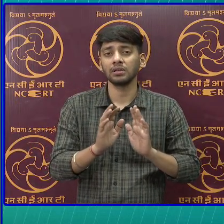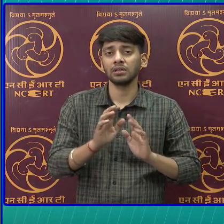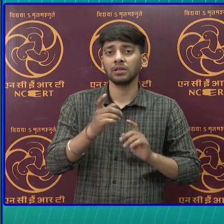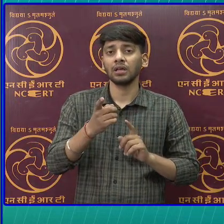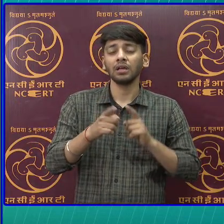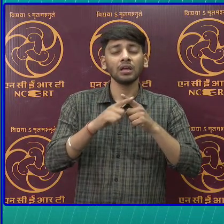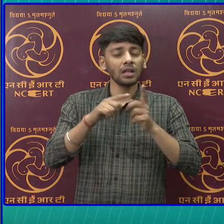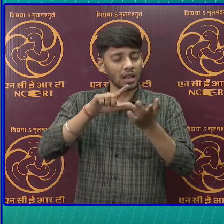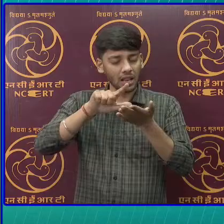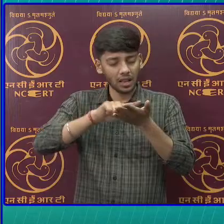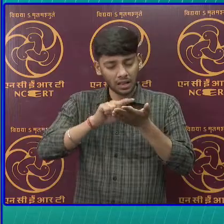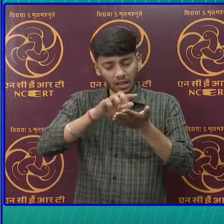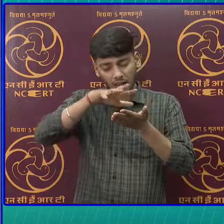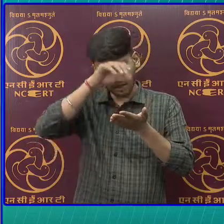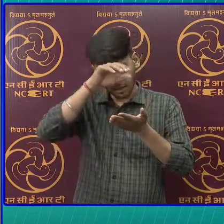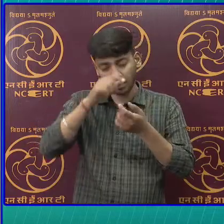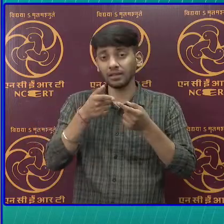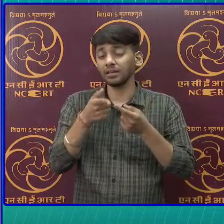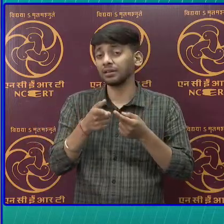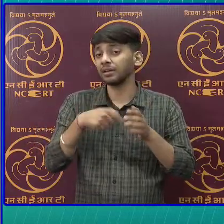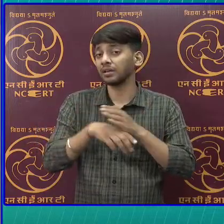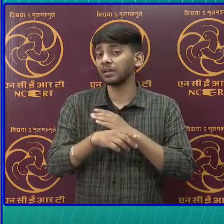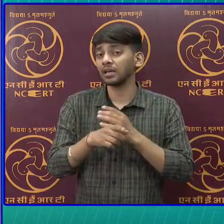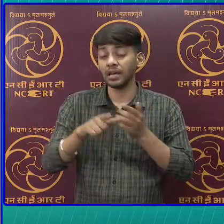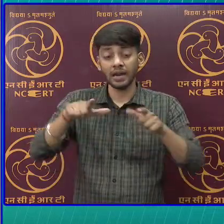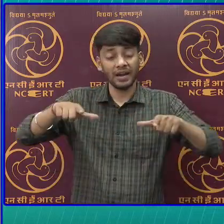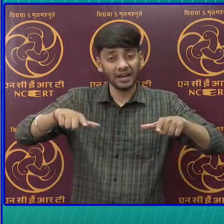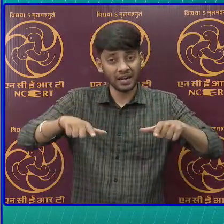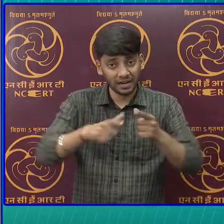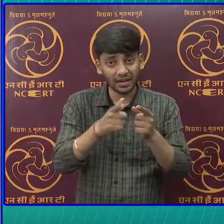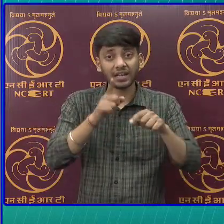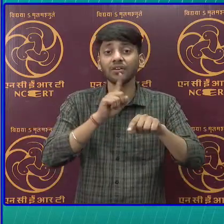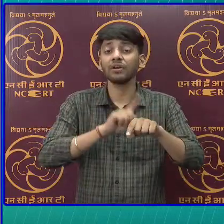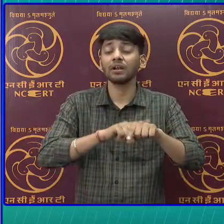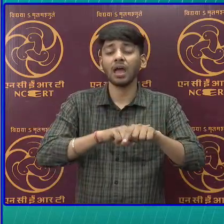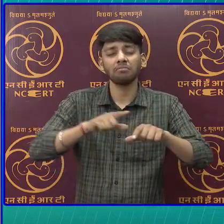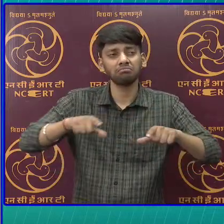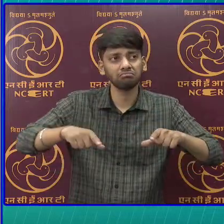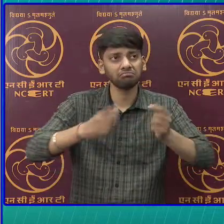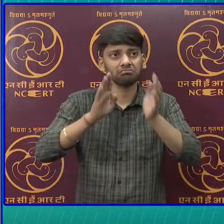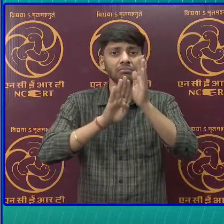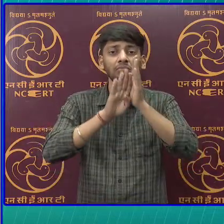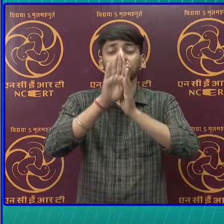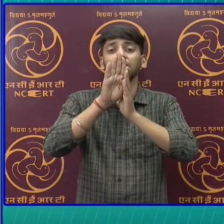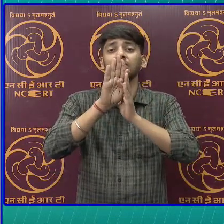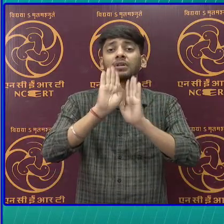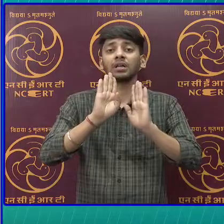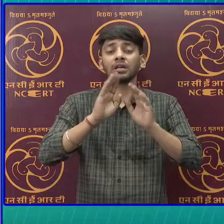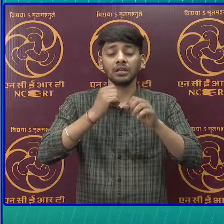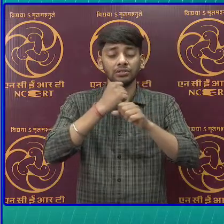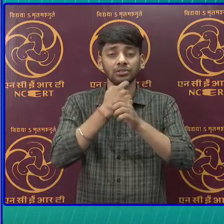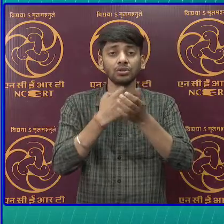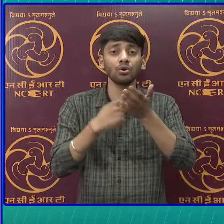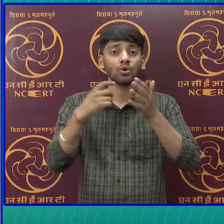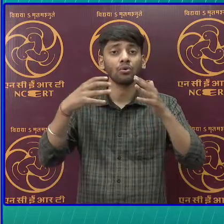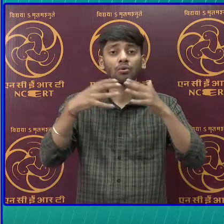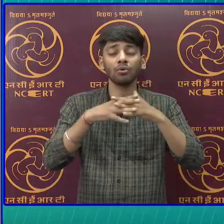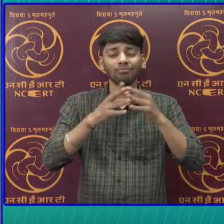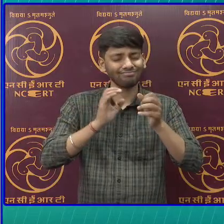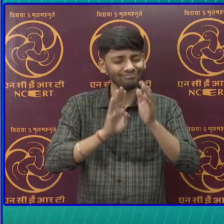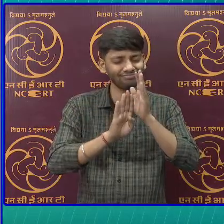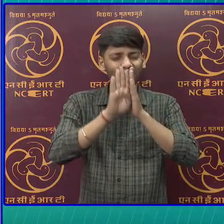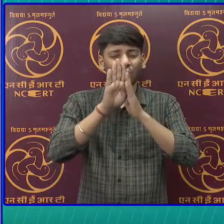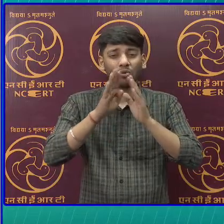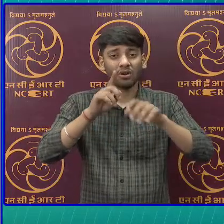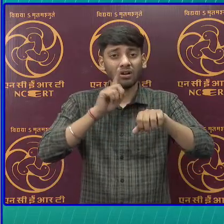that tree takes too many years to be a grown up tree, right?